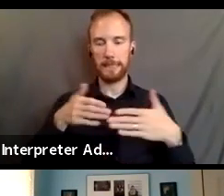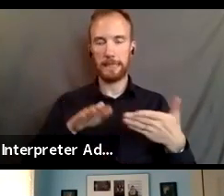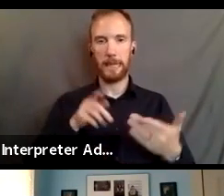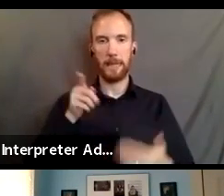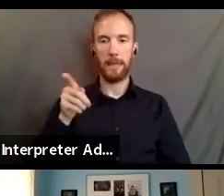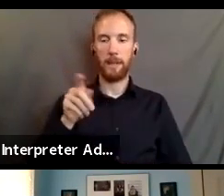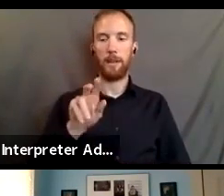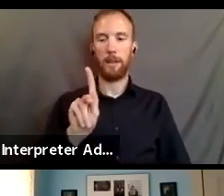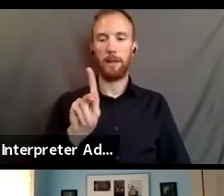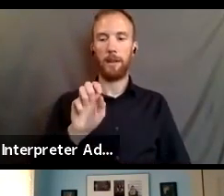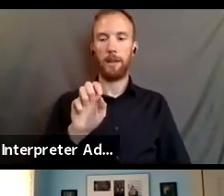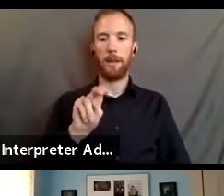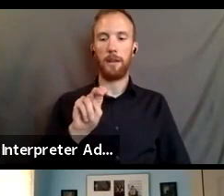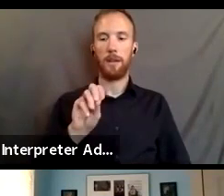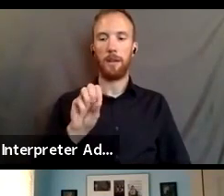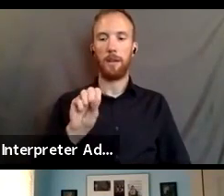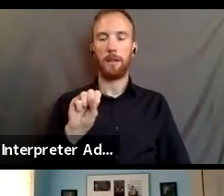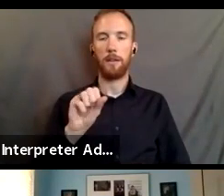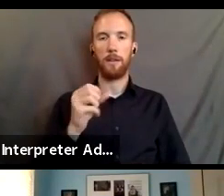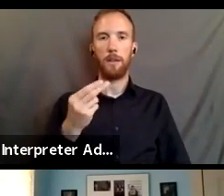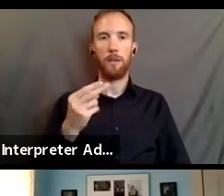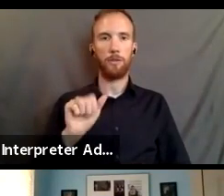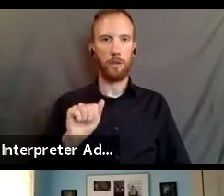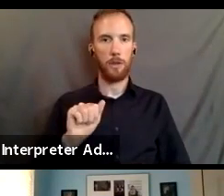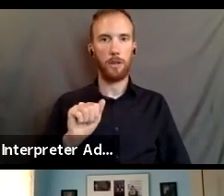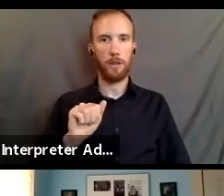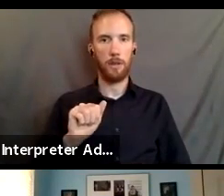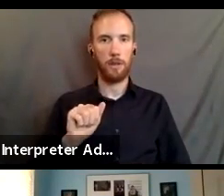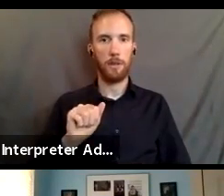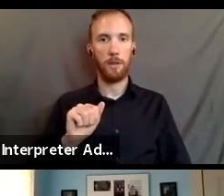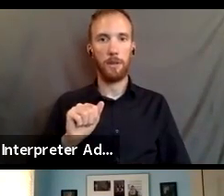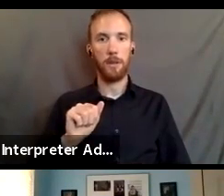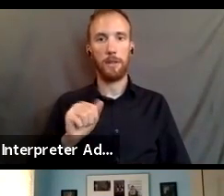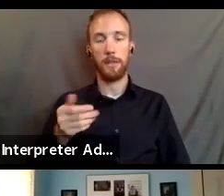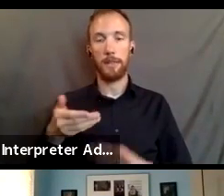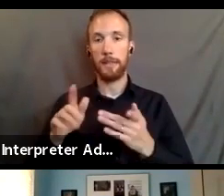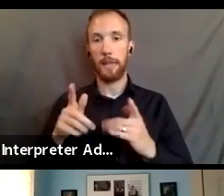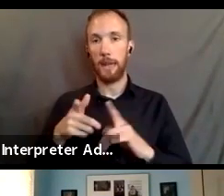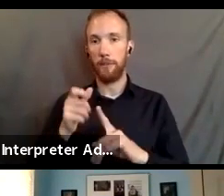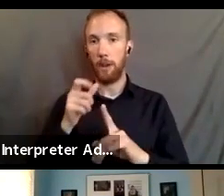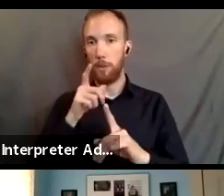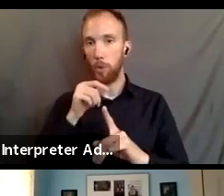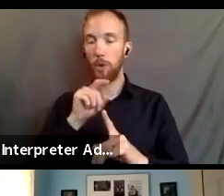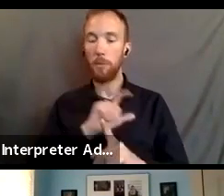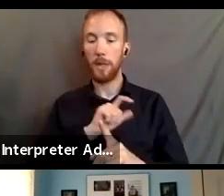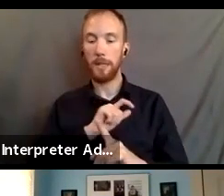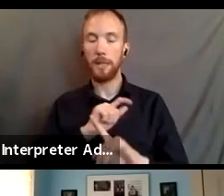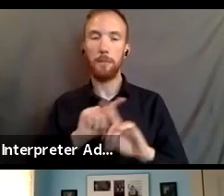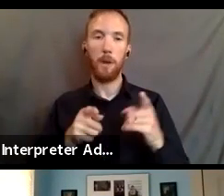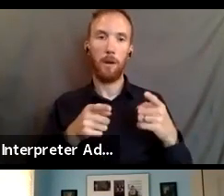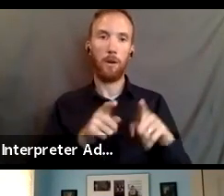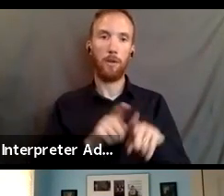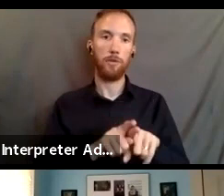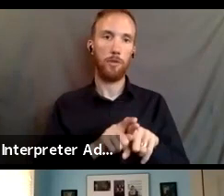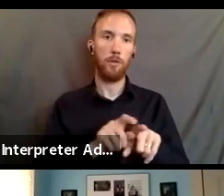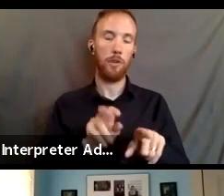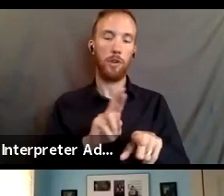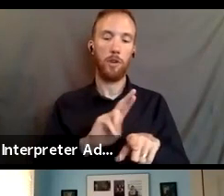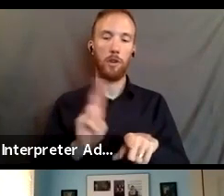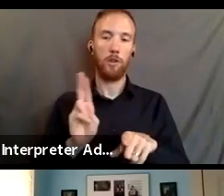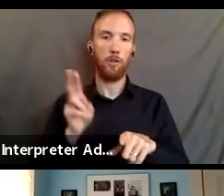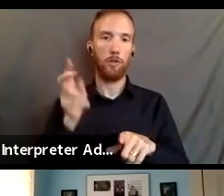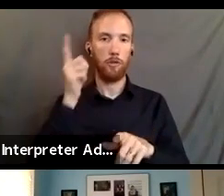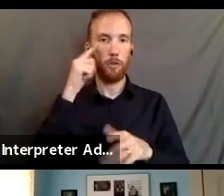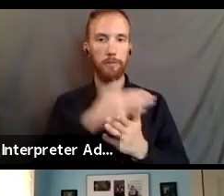hands knowledge of the police but also now right-wing extremists and that's the kind of violence